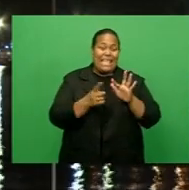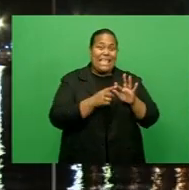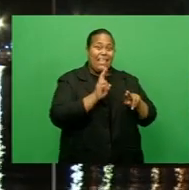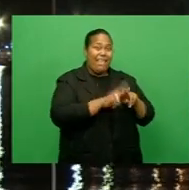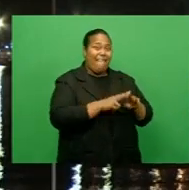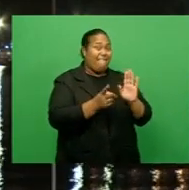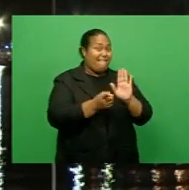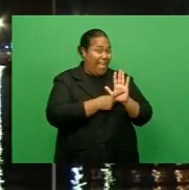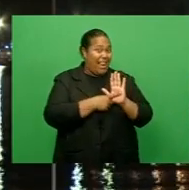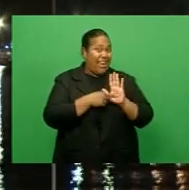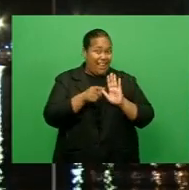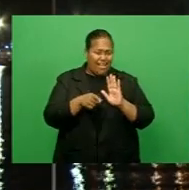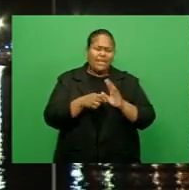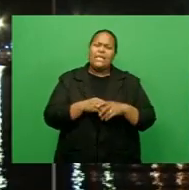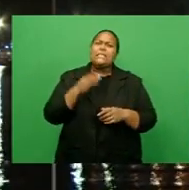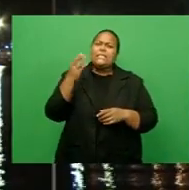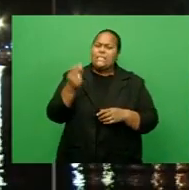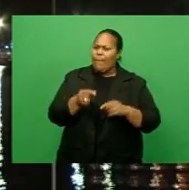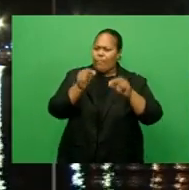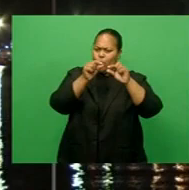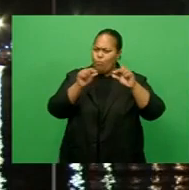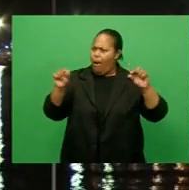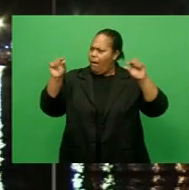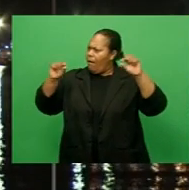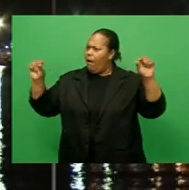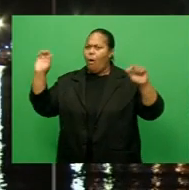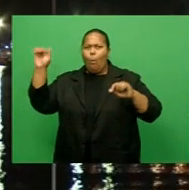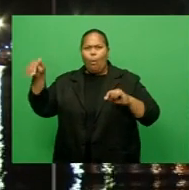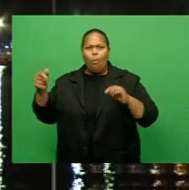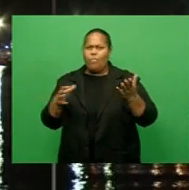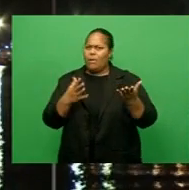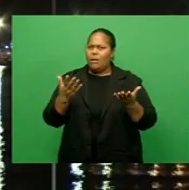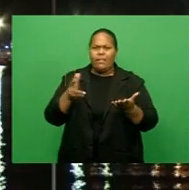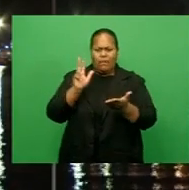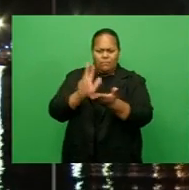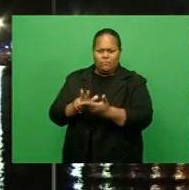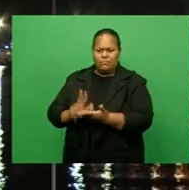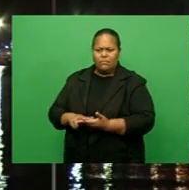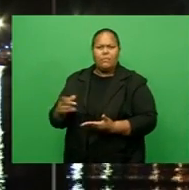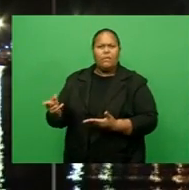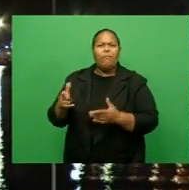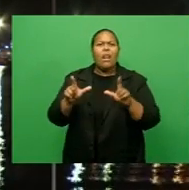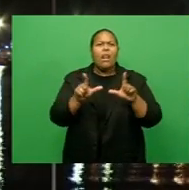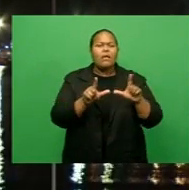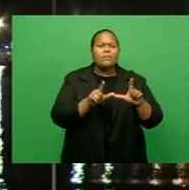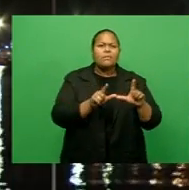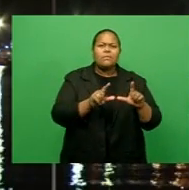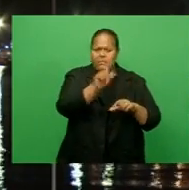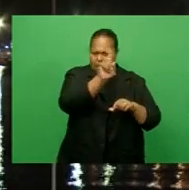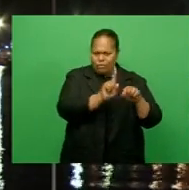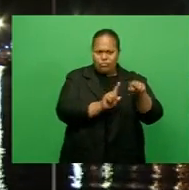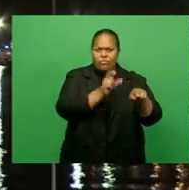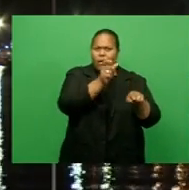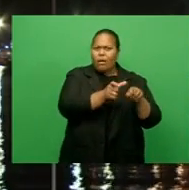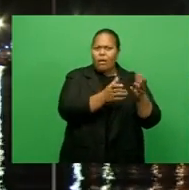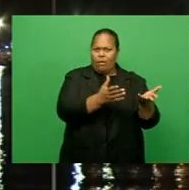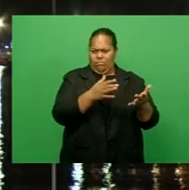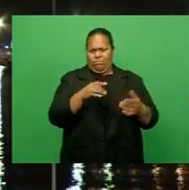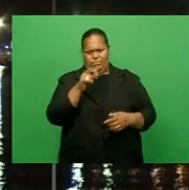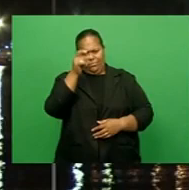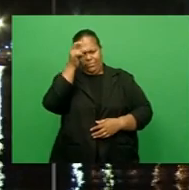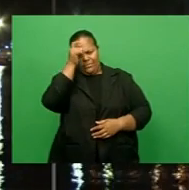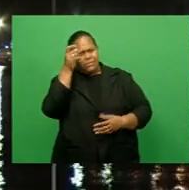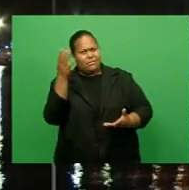where unlicensed electricians wide homes by unethically obtaining signatures from licensed electricians. Patel says the work done